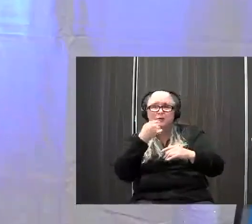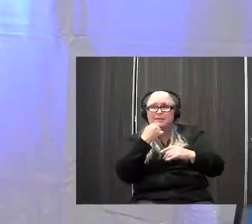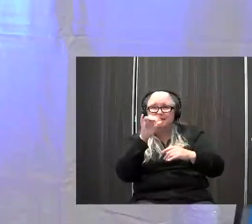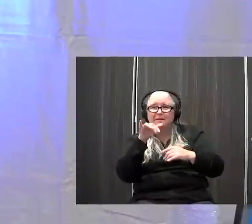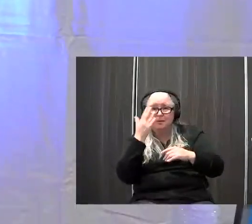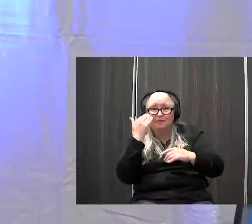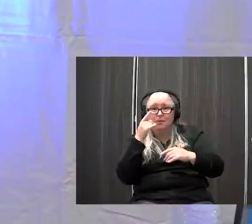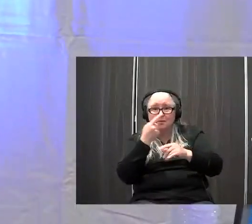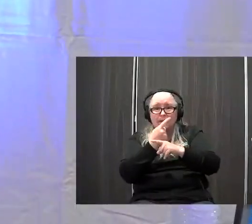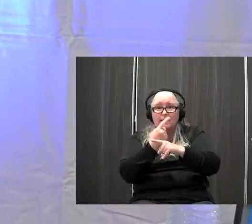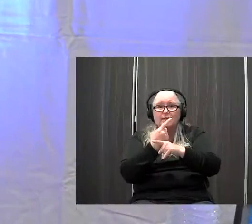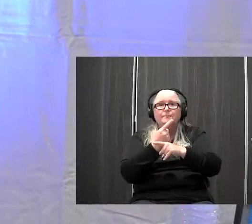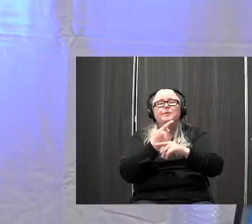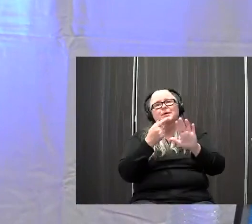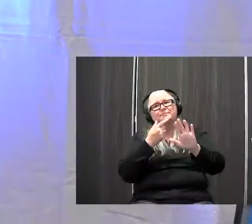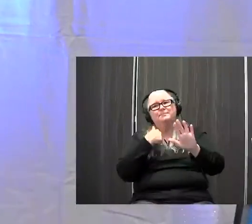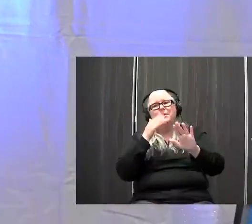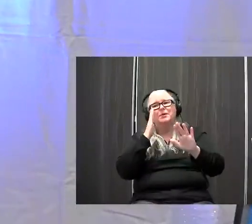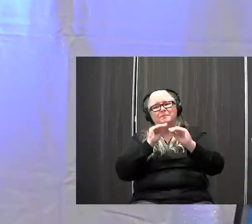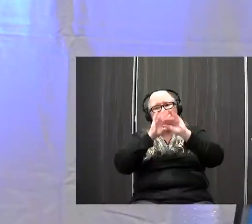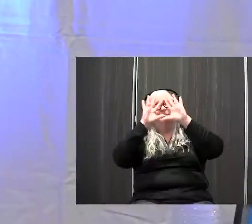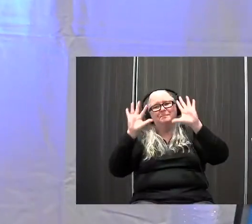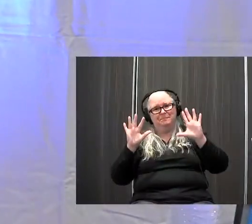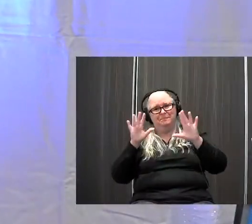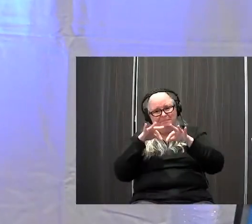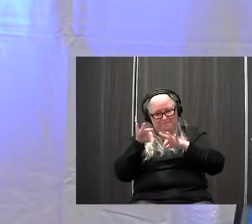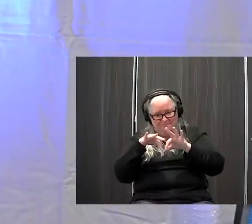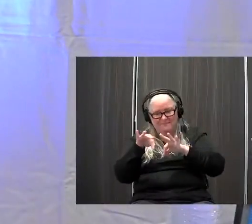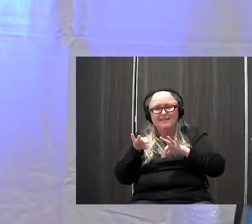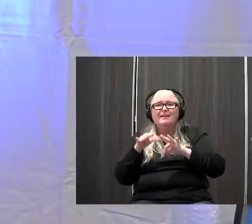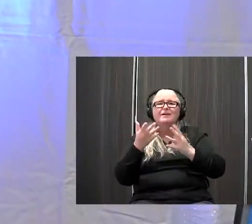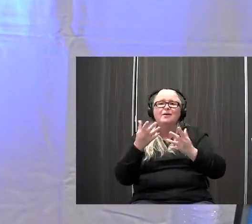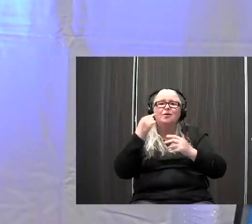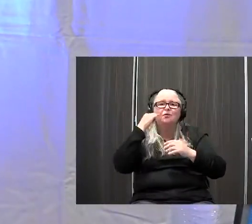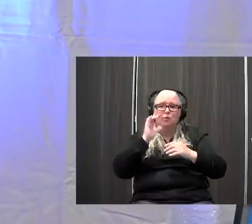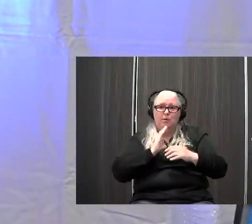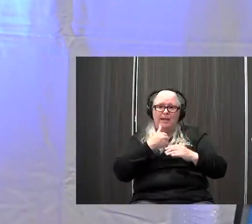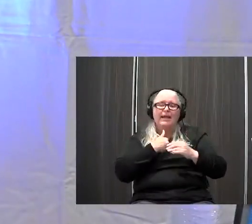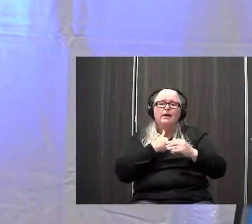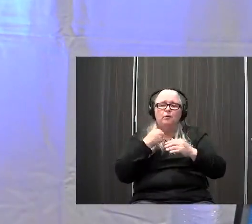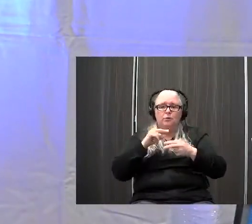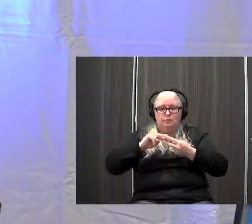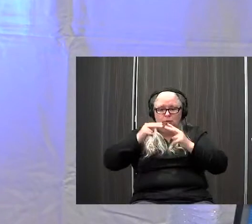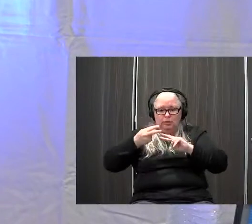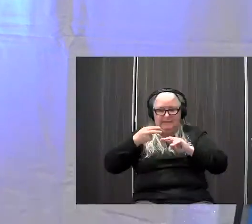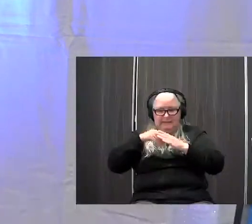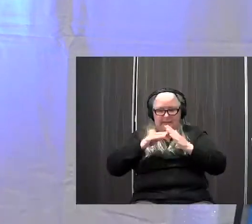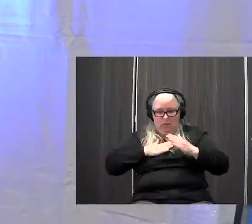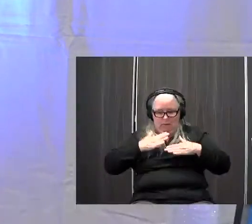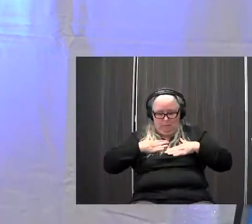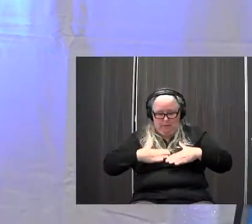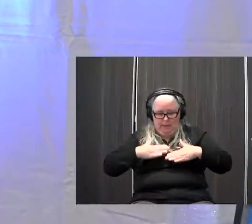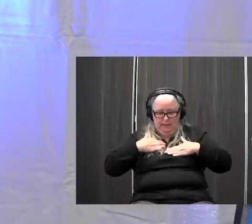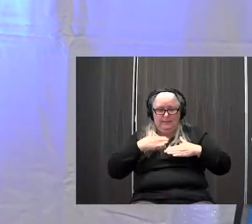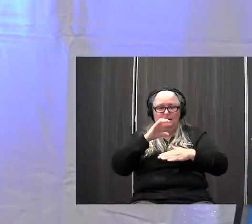So let me just be a little clearer. So for our genes in our recipes, so the CHD7 gene is